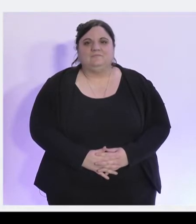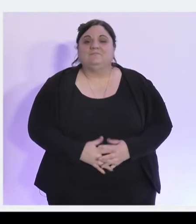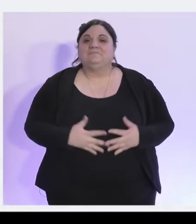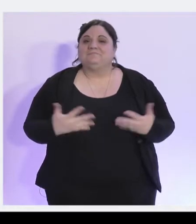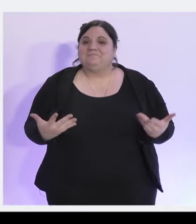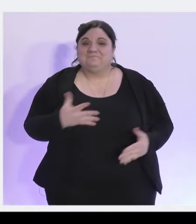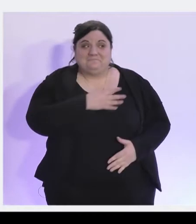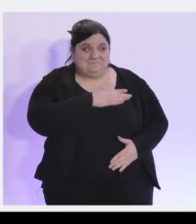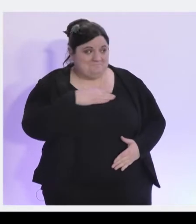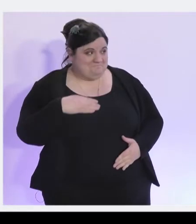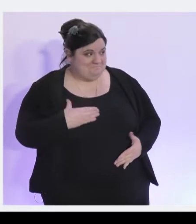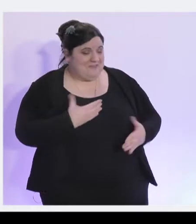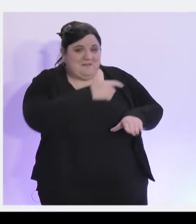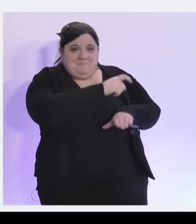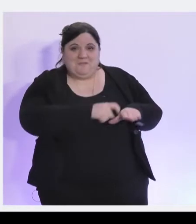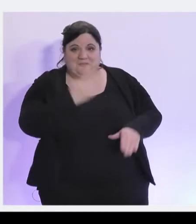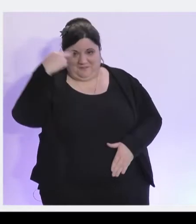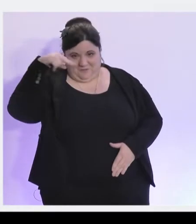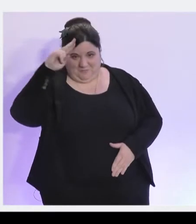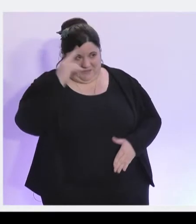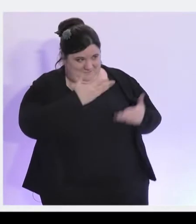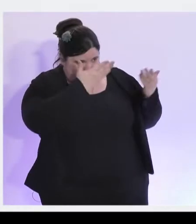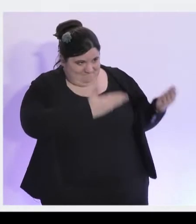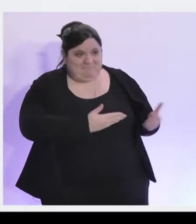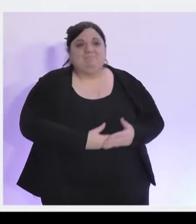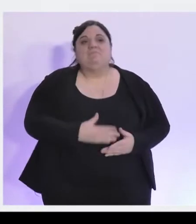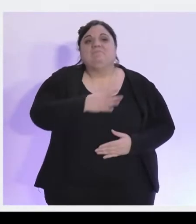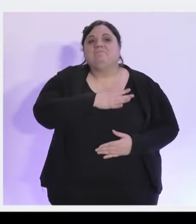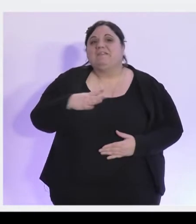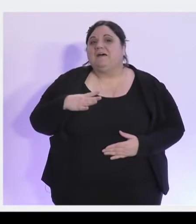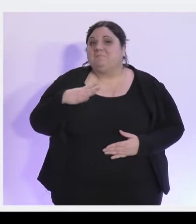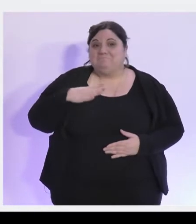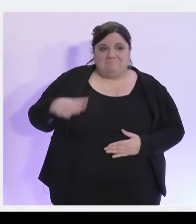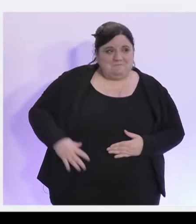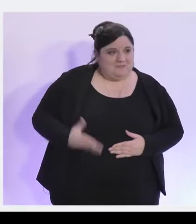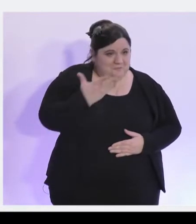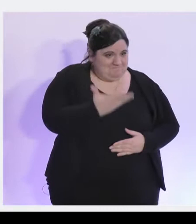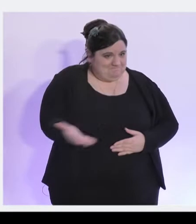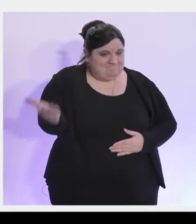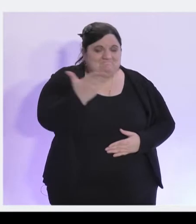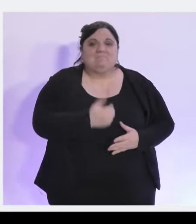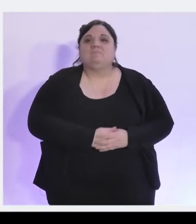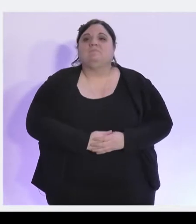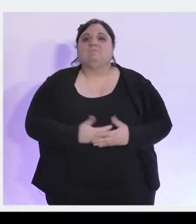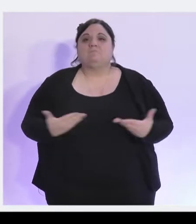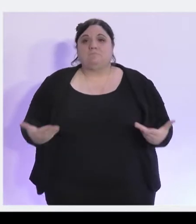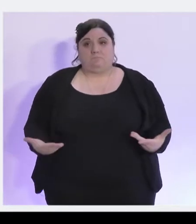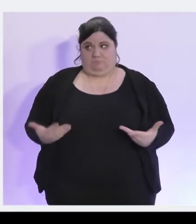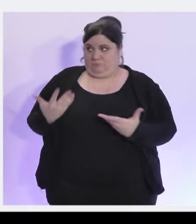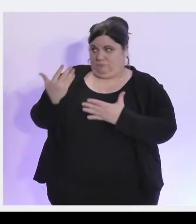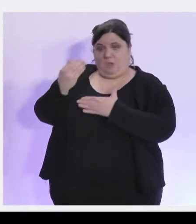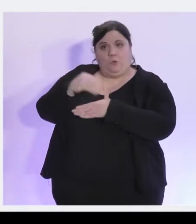Madame la commissaire européenne. So, Madam Commissioner, dear Ellen Dalli, so in terms of the